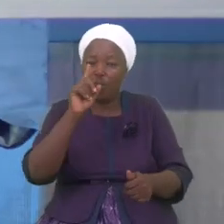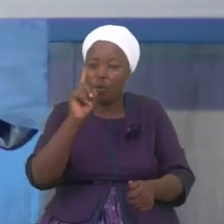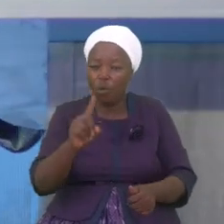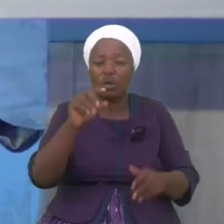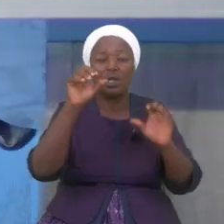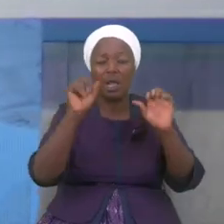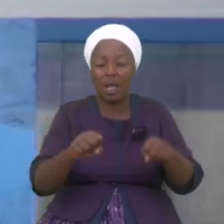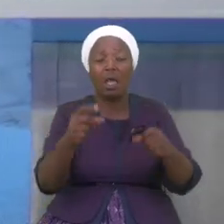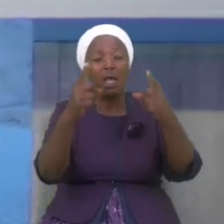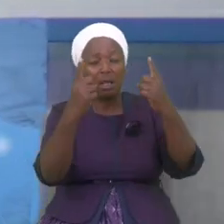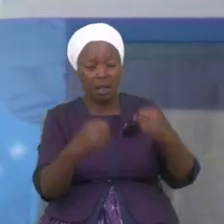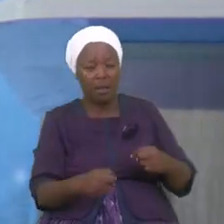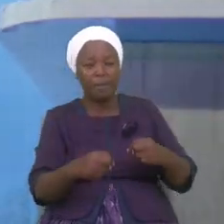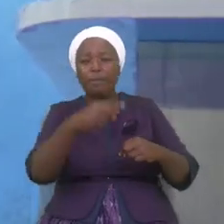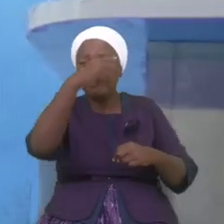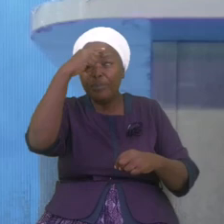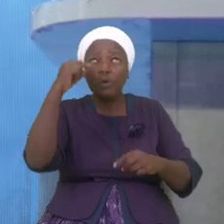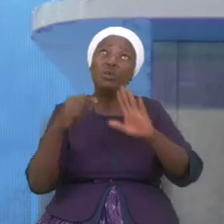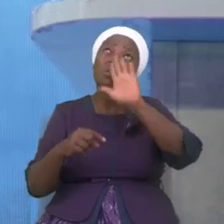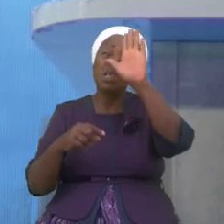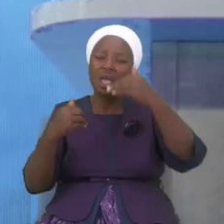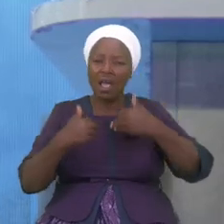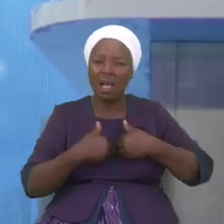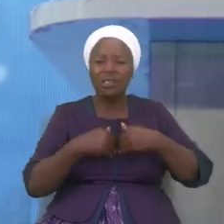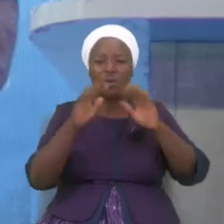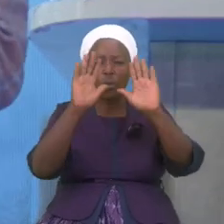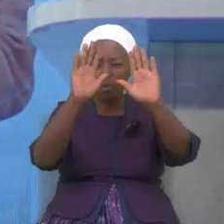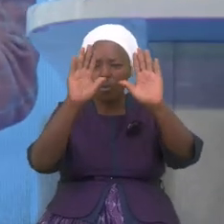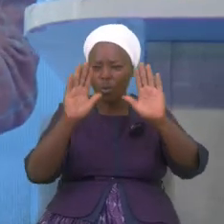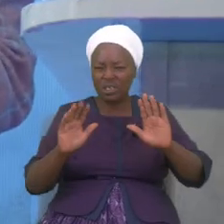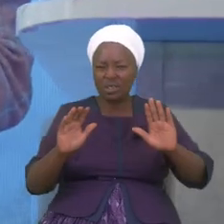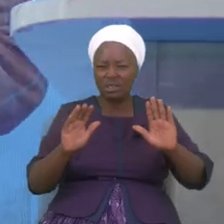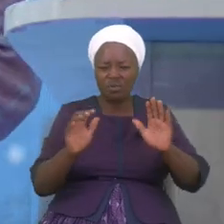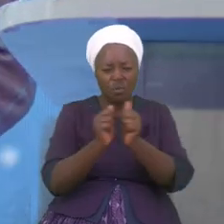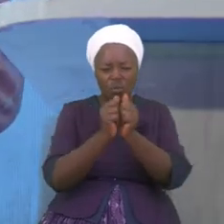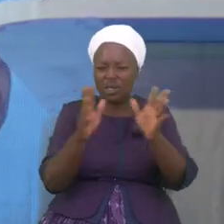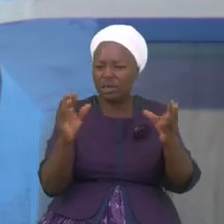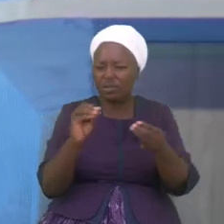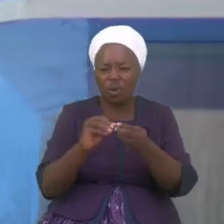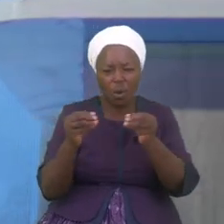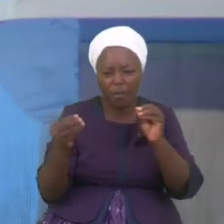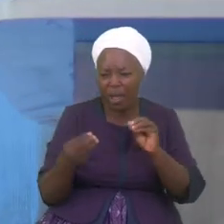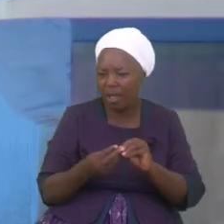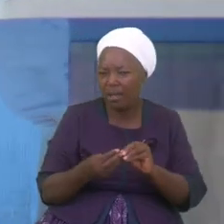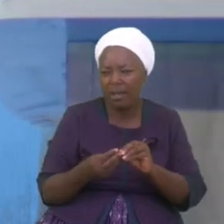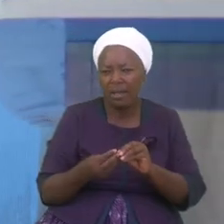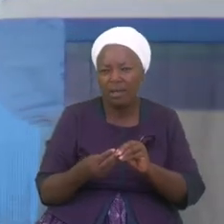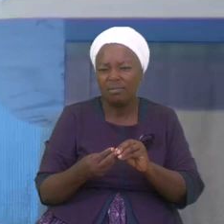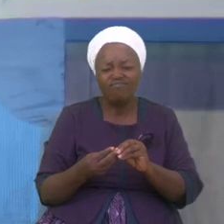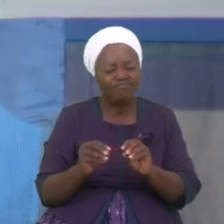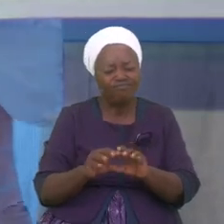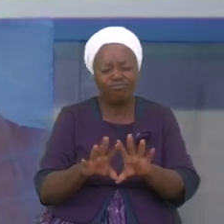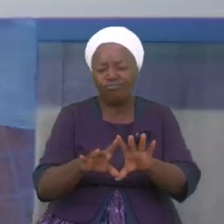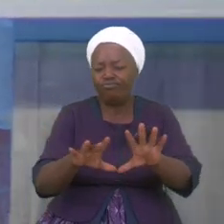come, because he has wonders uncountable, without number, innumerable, and